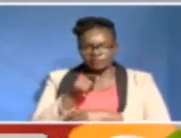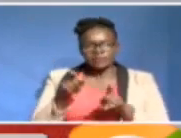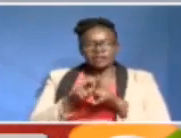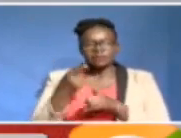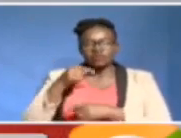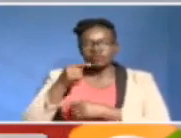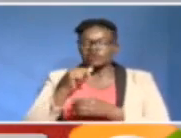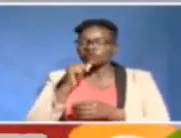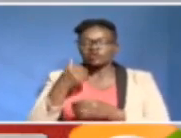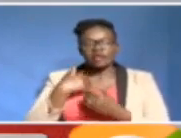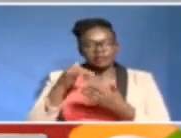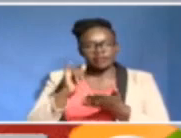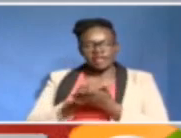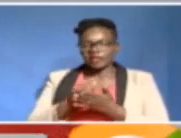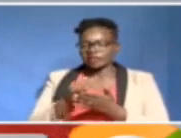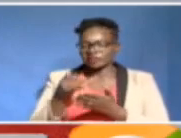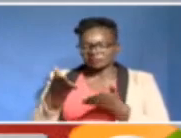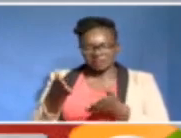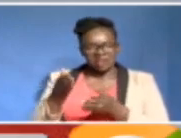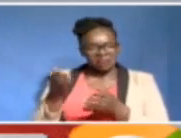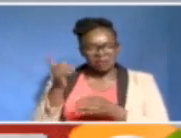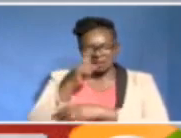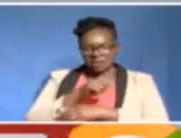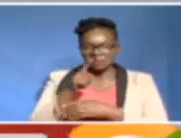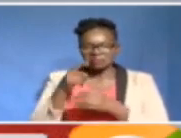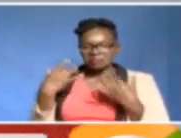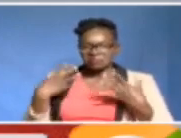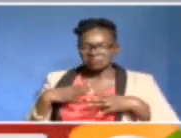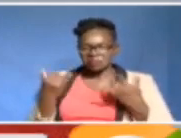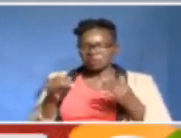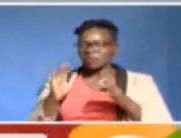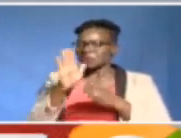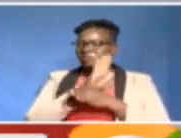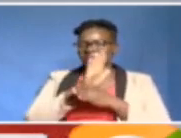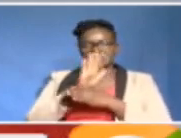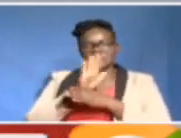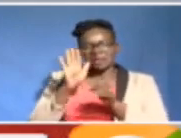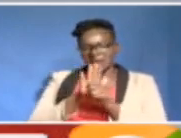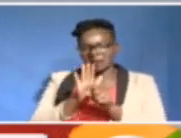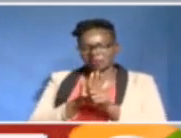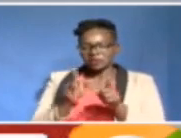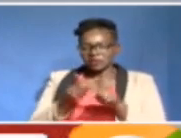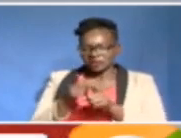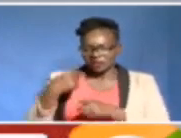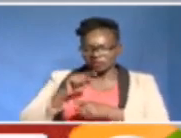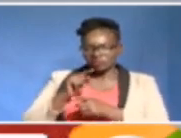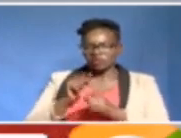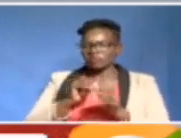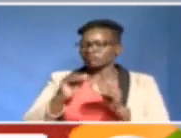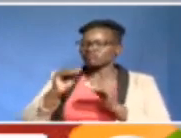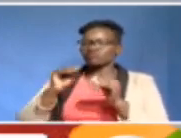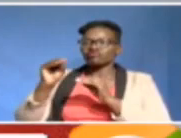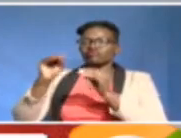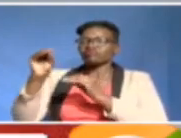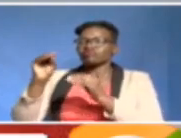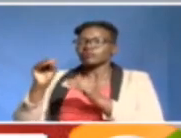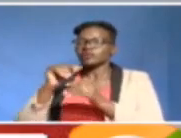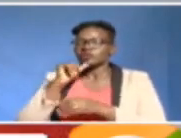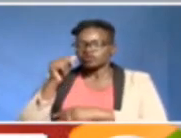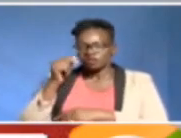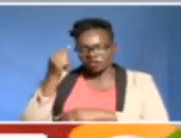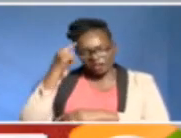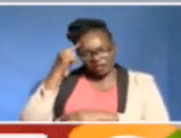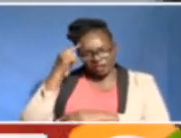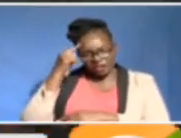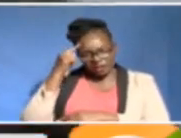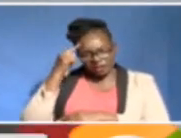have that enough nowadays. The society nowadays is too busy, and we're just going. We're not taking a break and considering